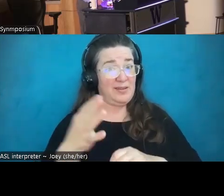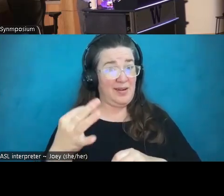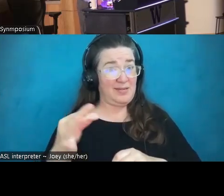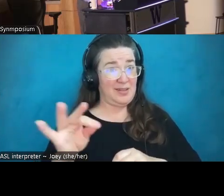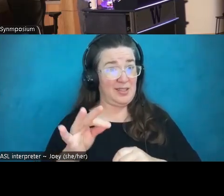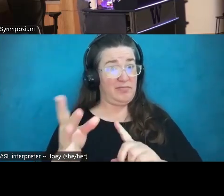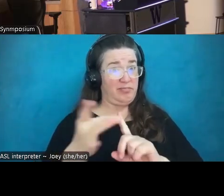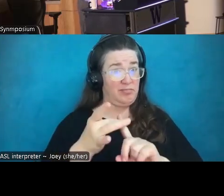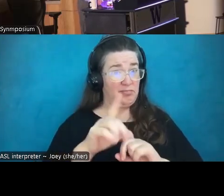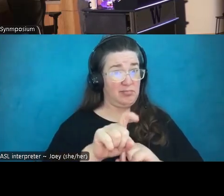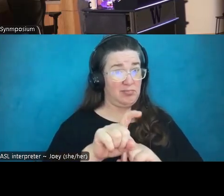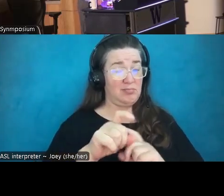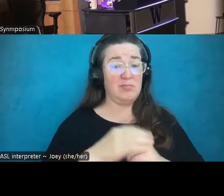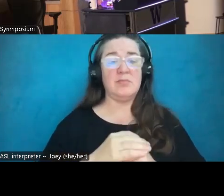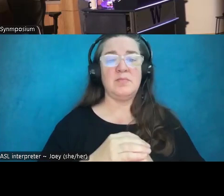COVID-19.